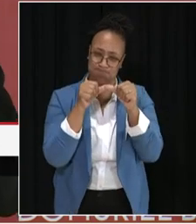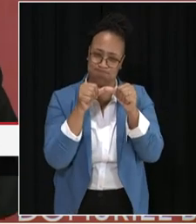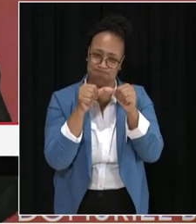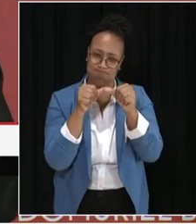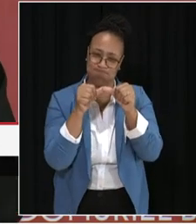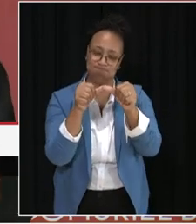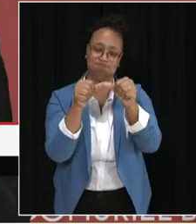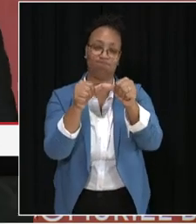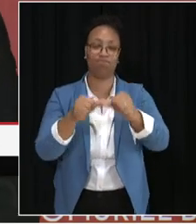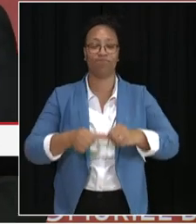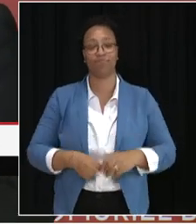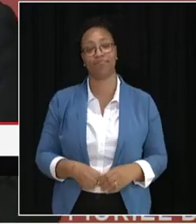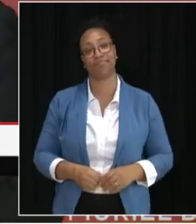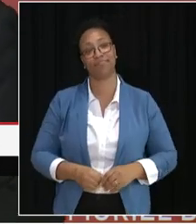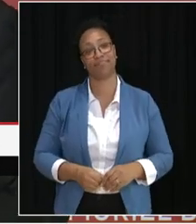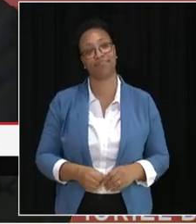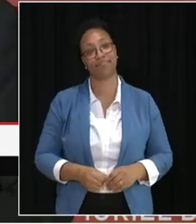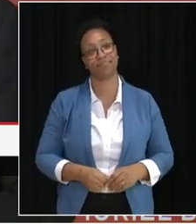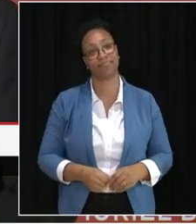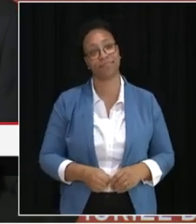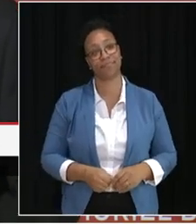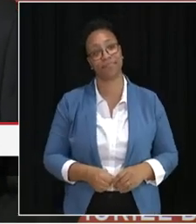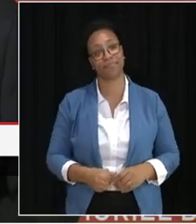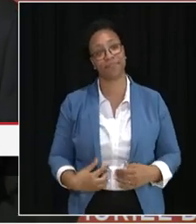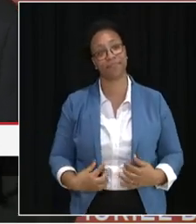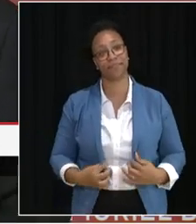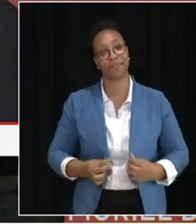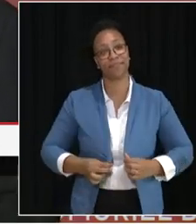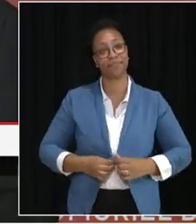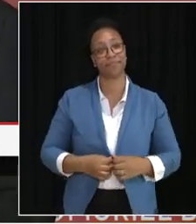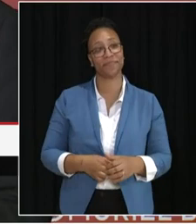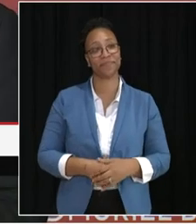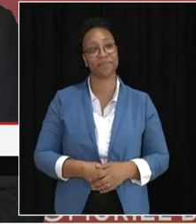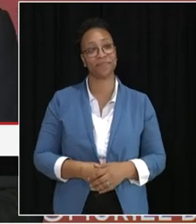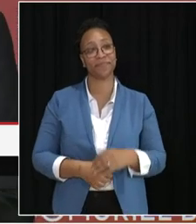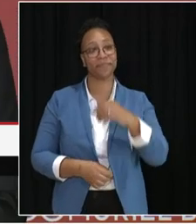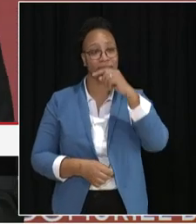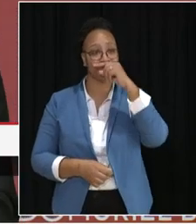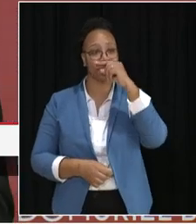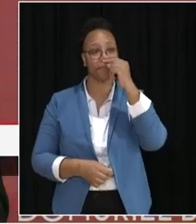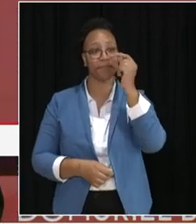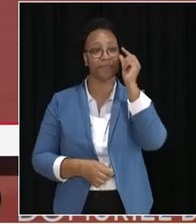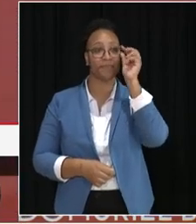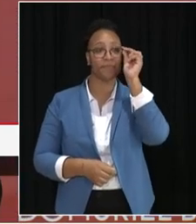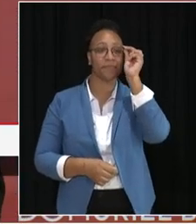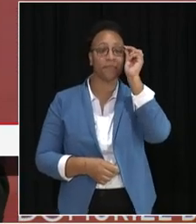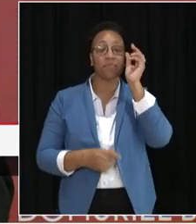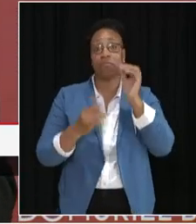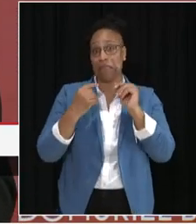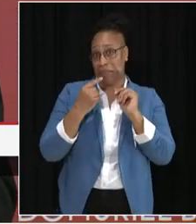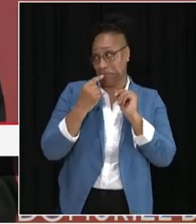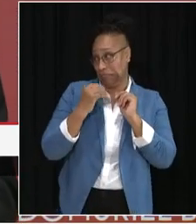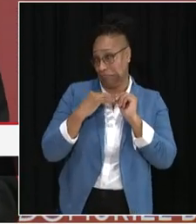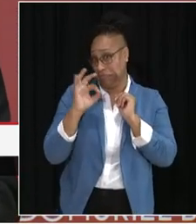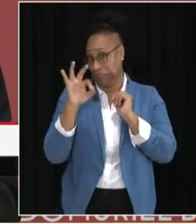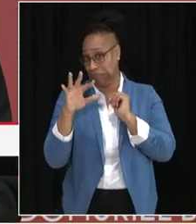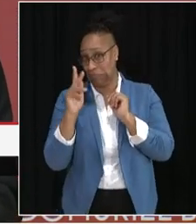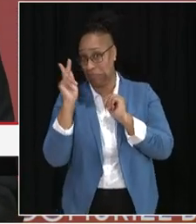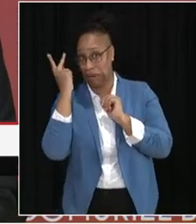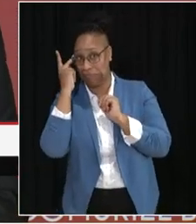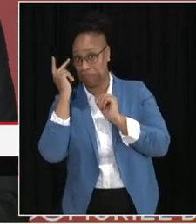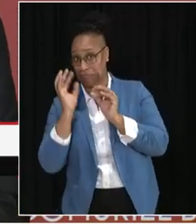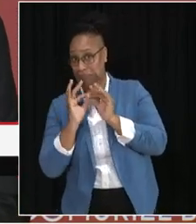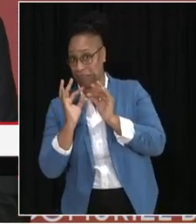So if you don't mind the political angle of this, a healthy democracy depends on a first-class educational